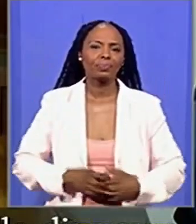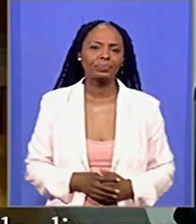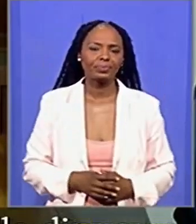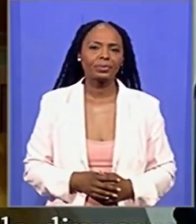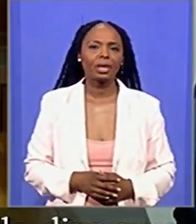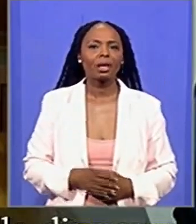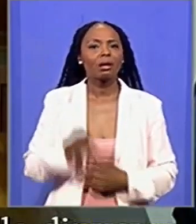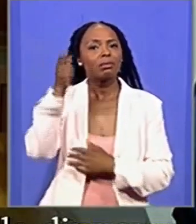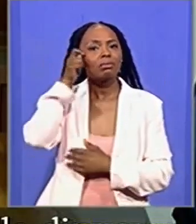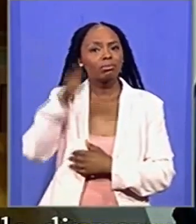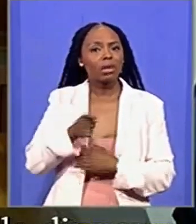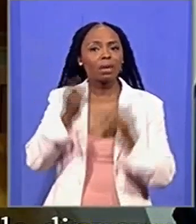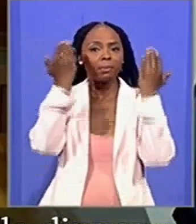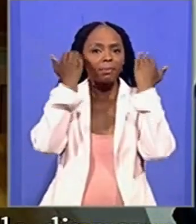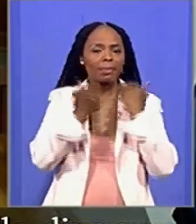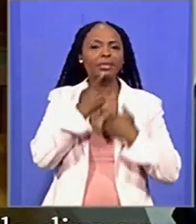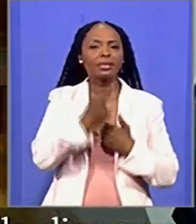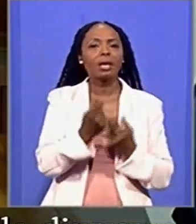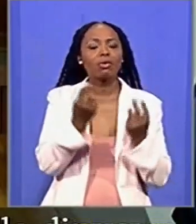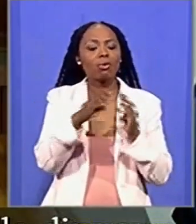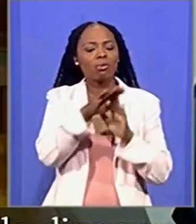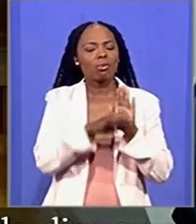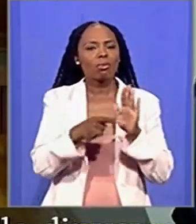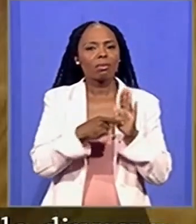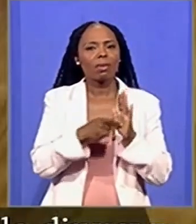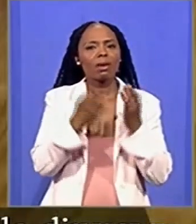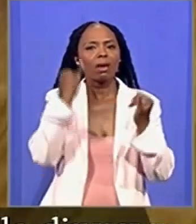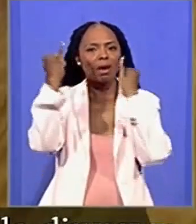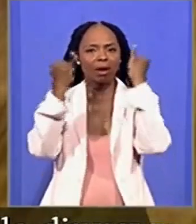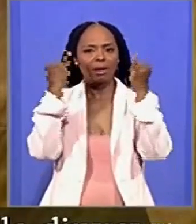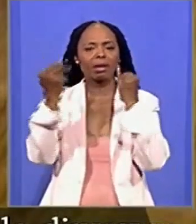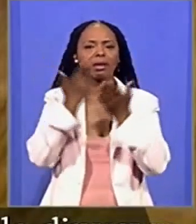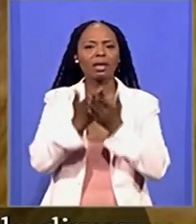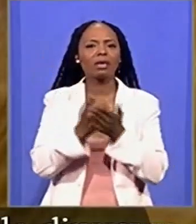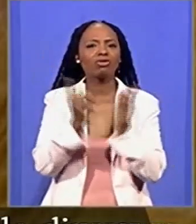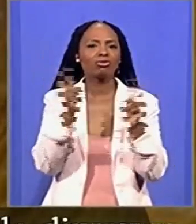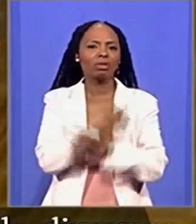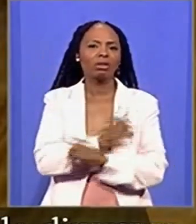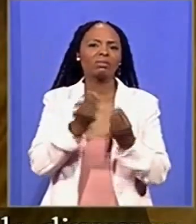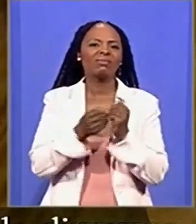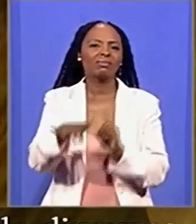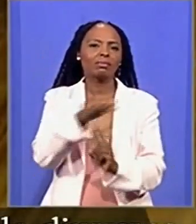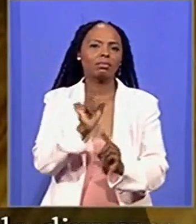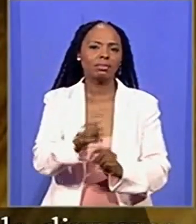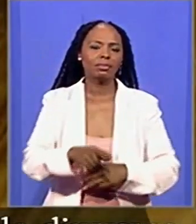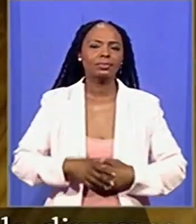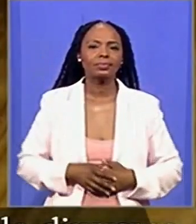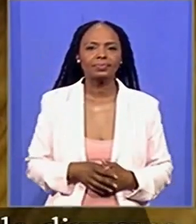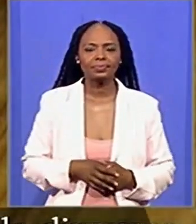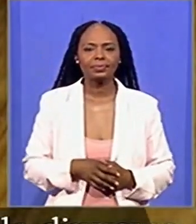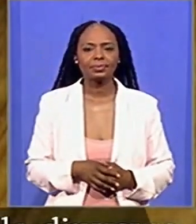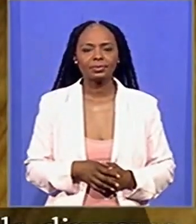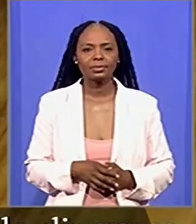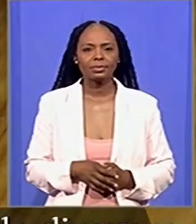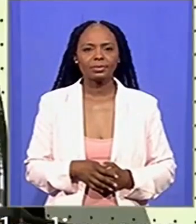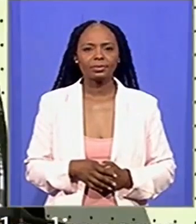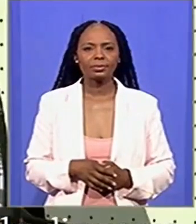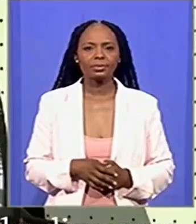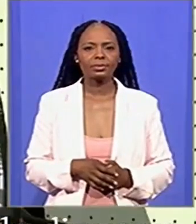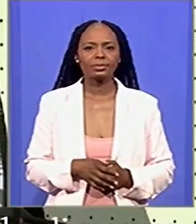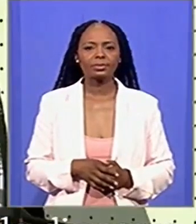Boahlodi bore metjha e metjha e ka tlisa diphetoho tseo bo di labalabelang. Selwane Gagau,